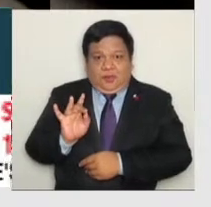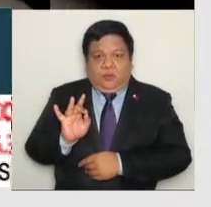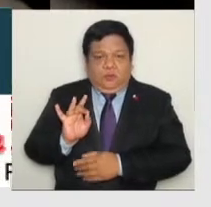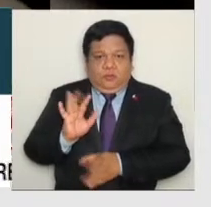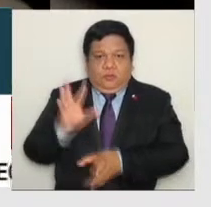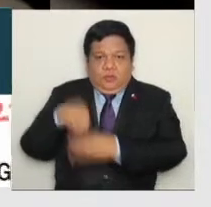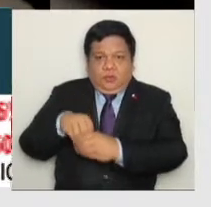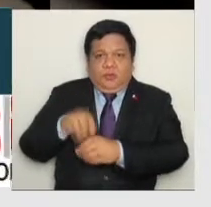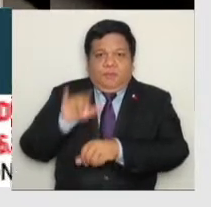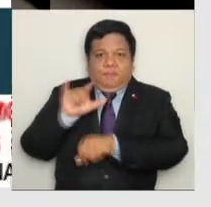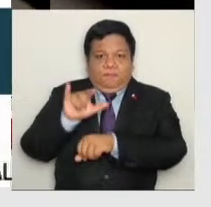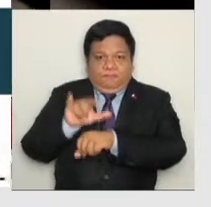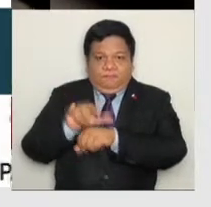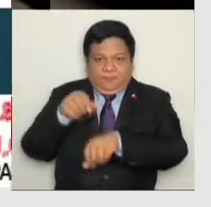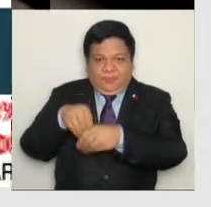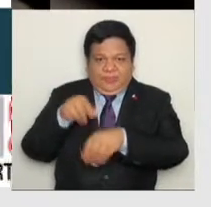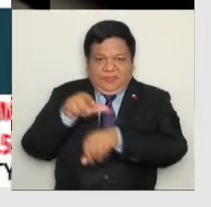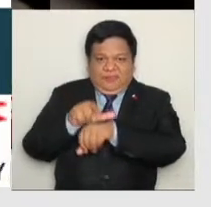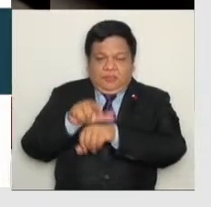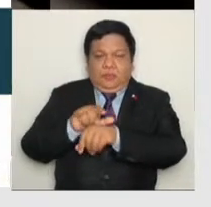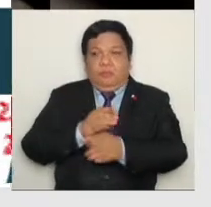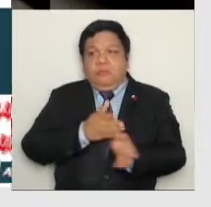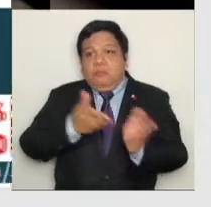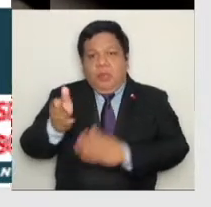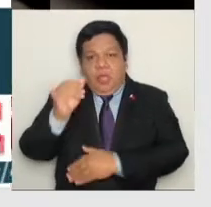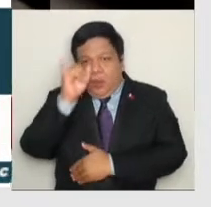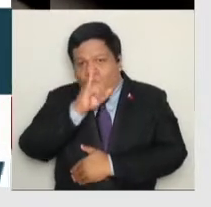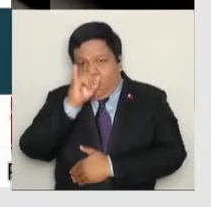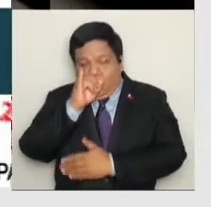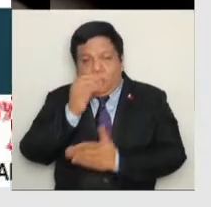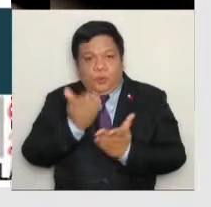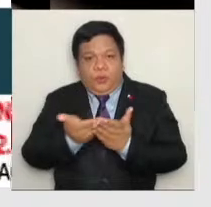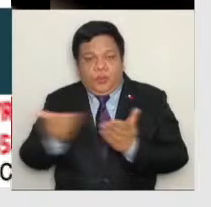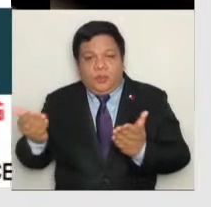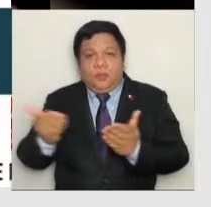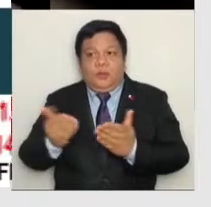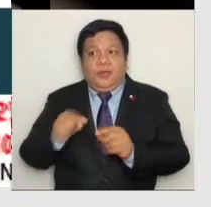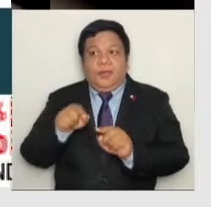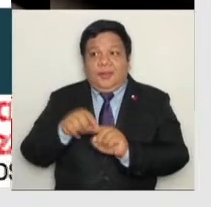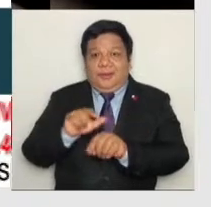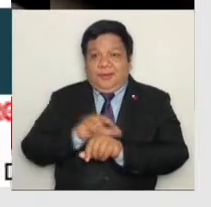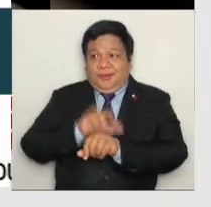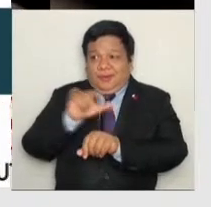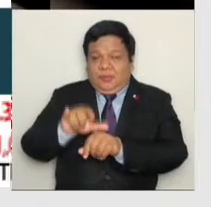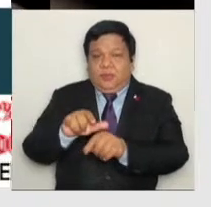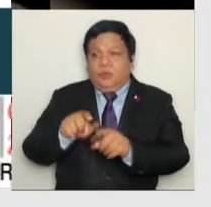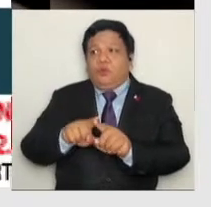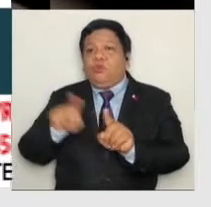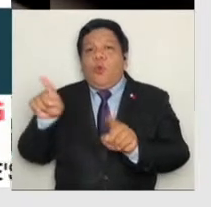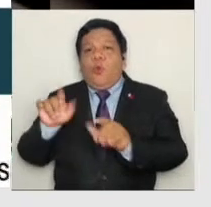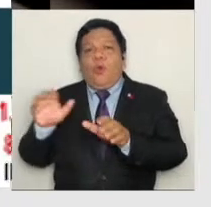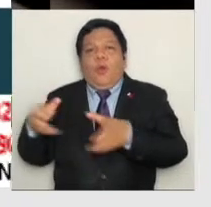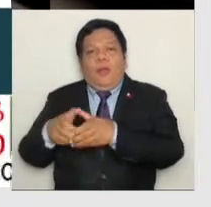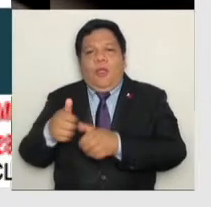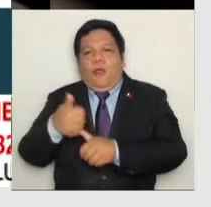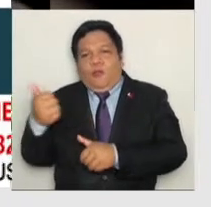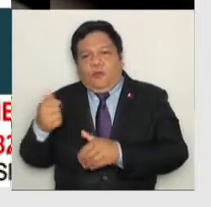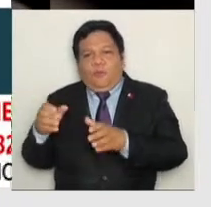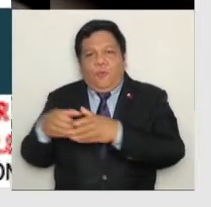to Iloilo City. We have verified that the crew that flew us is a different crew from